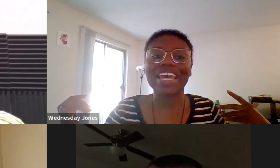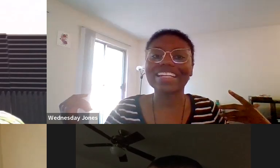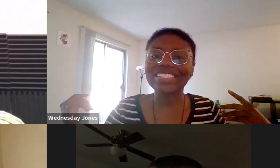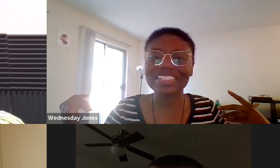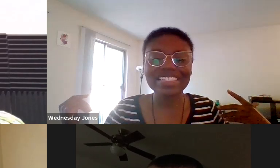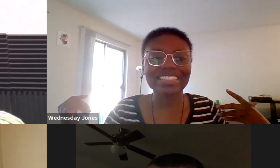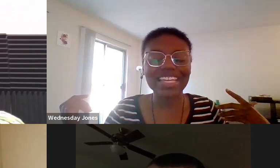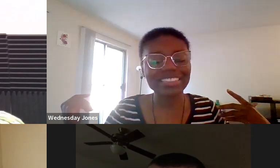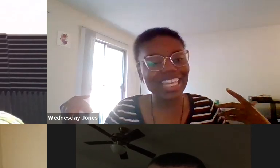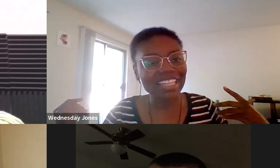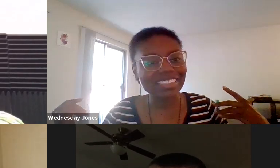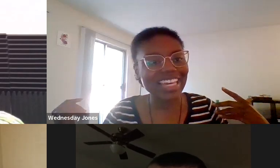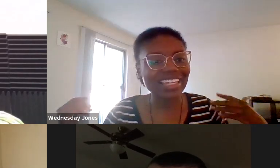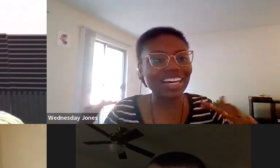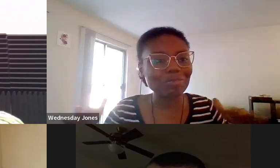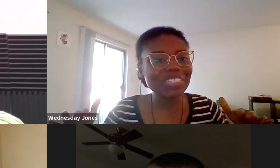unfair advantage.